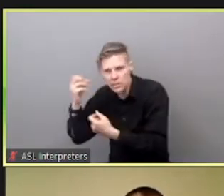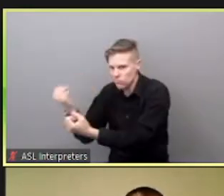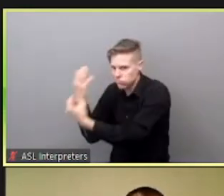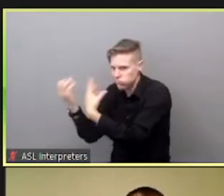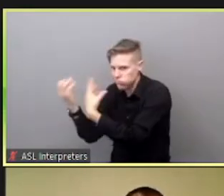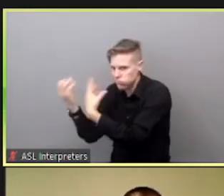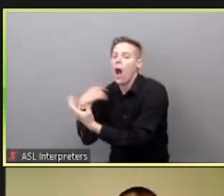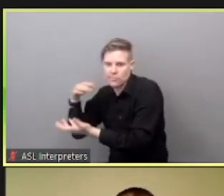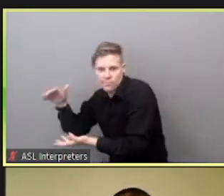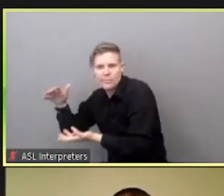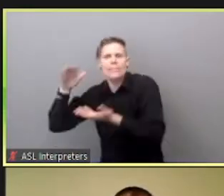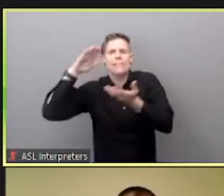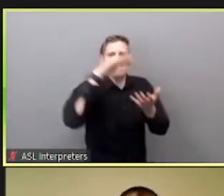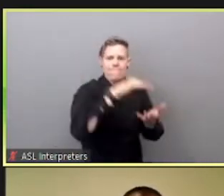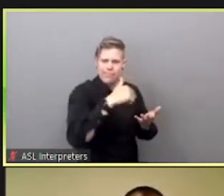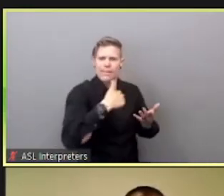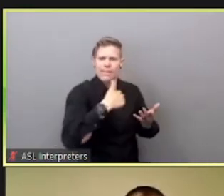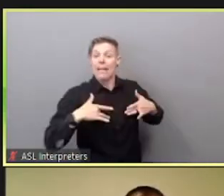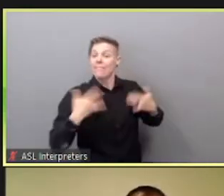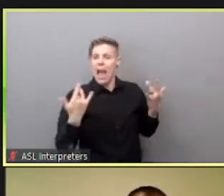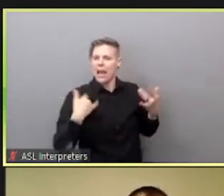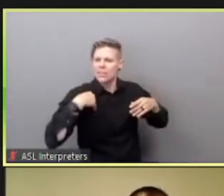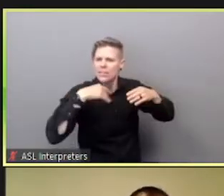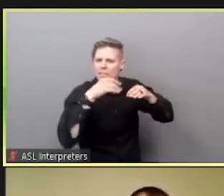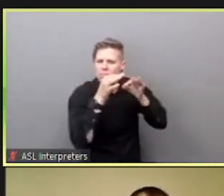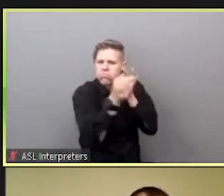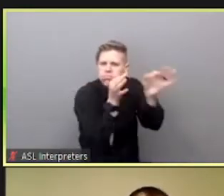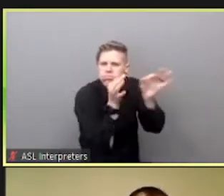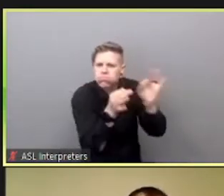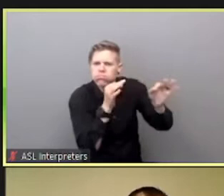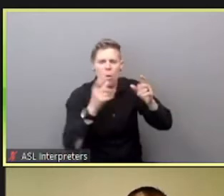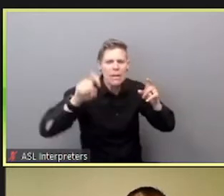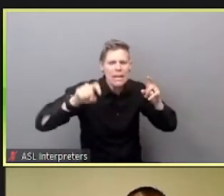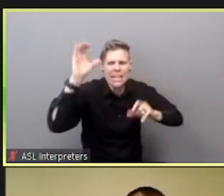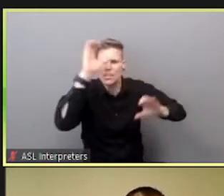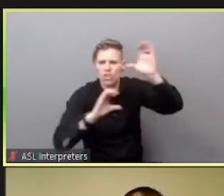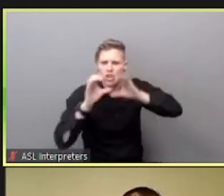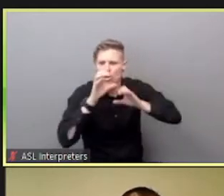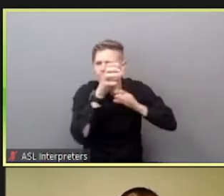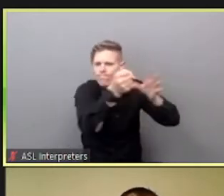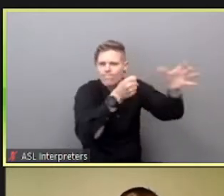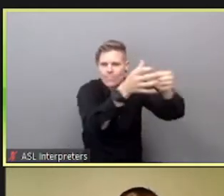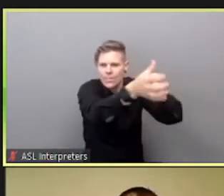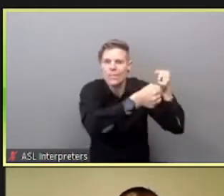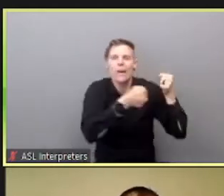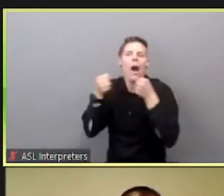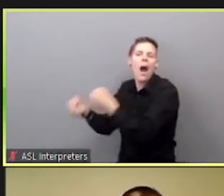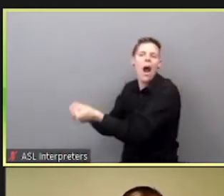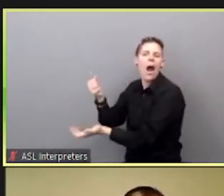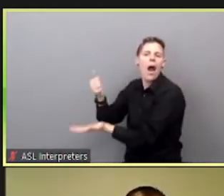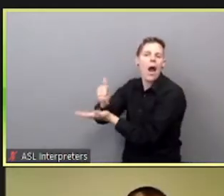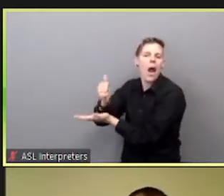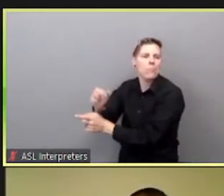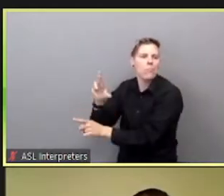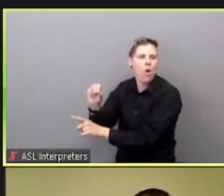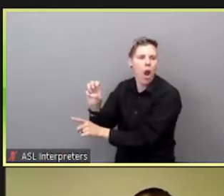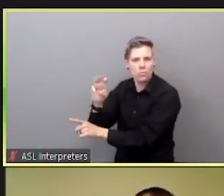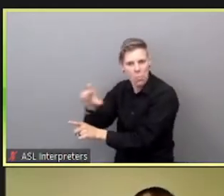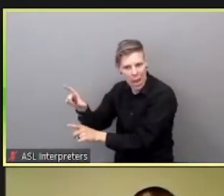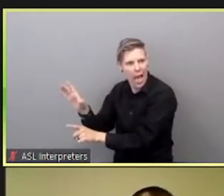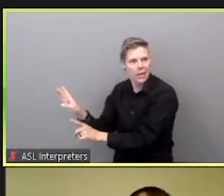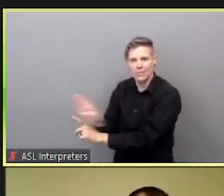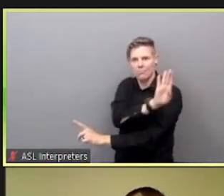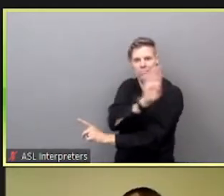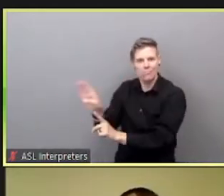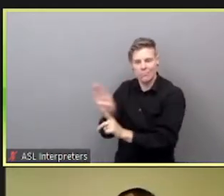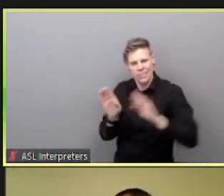looks like. And then after we meet with them, we'll start having direct hiring events in those communities. We'll leverage the information